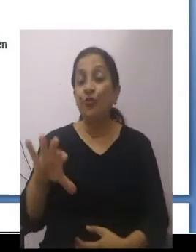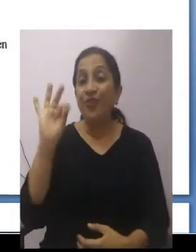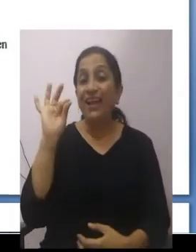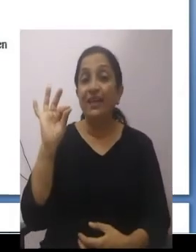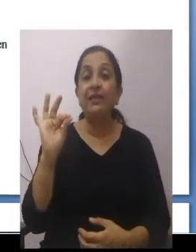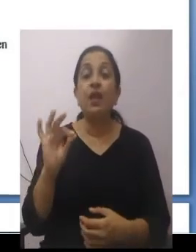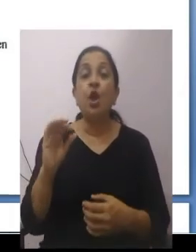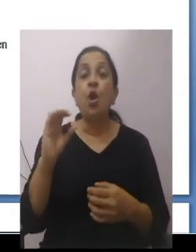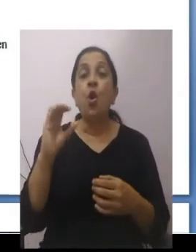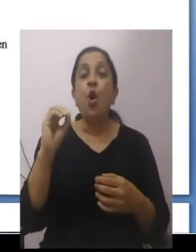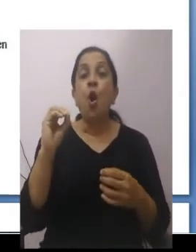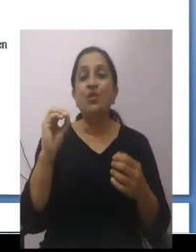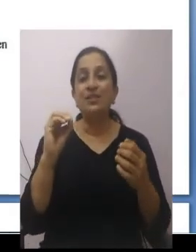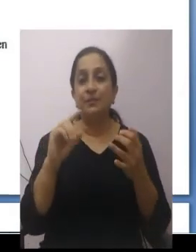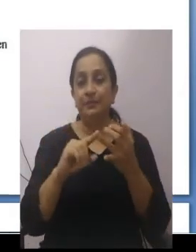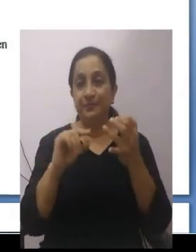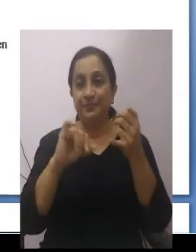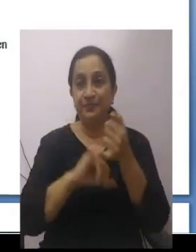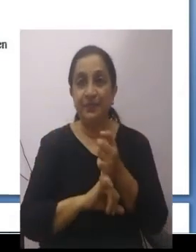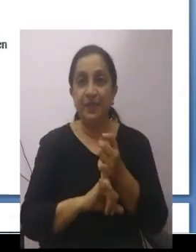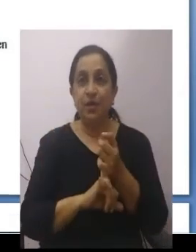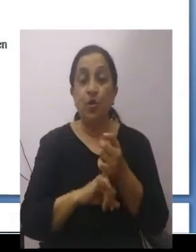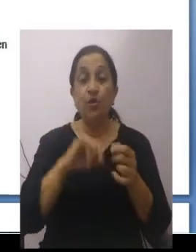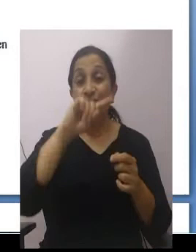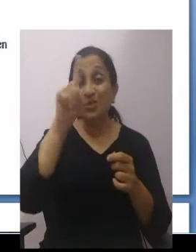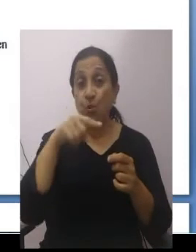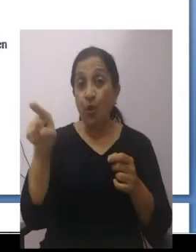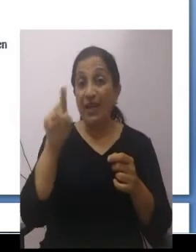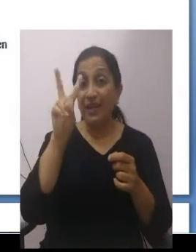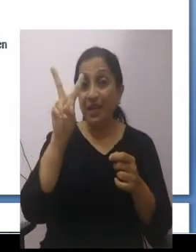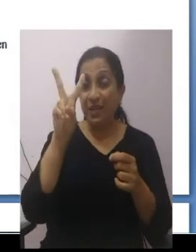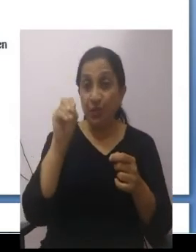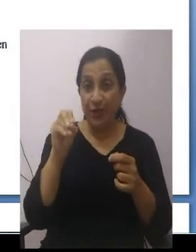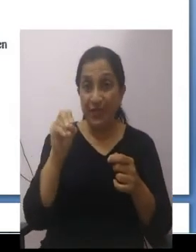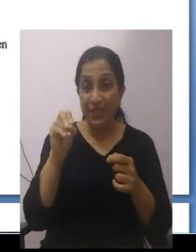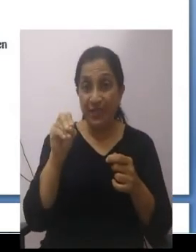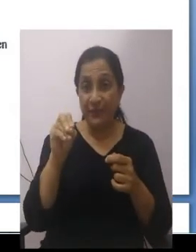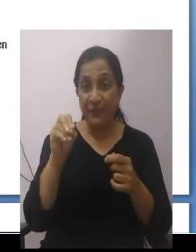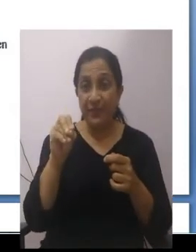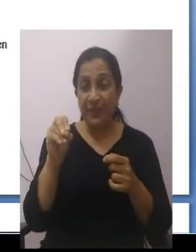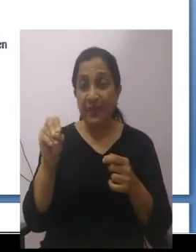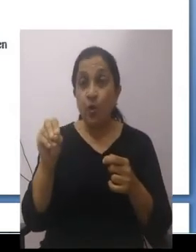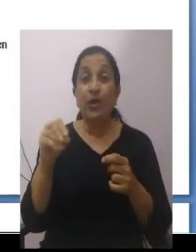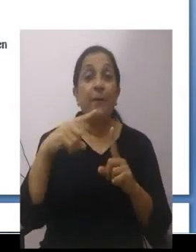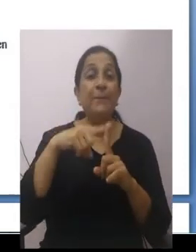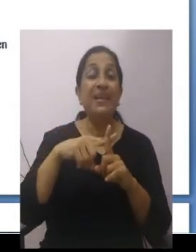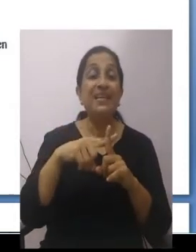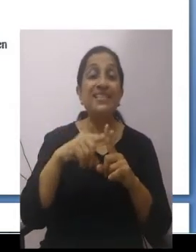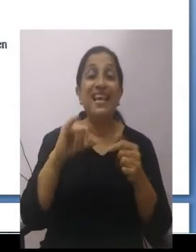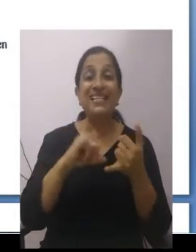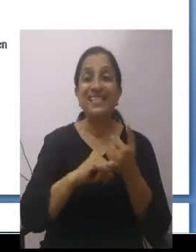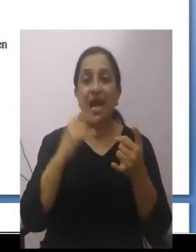value of cos squared 20 plus sin squared 20. I have told any